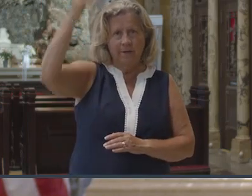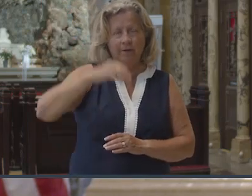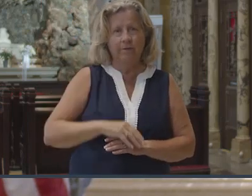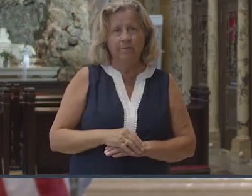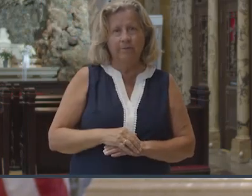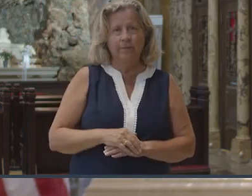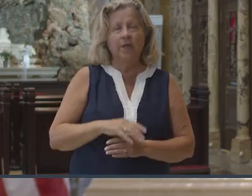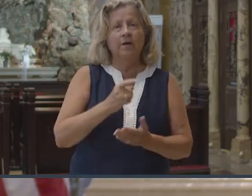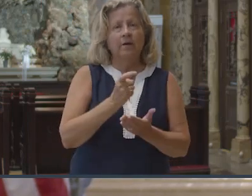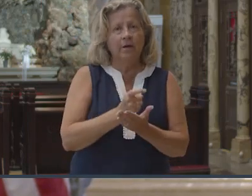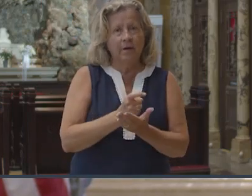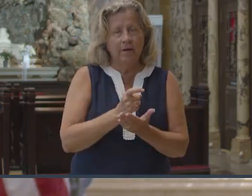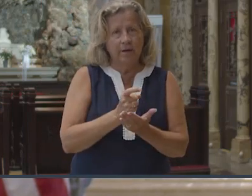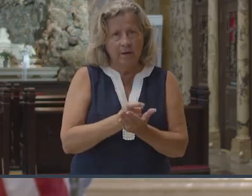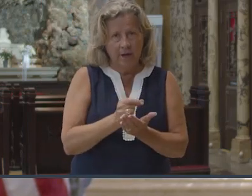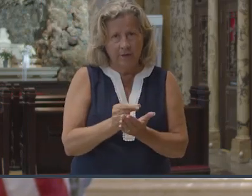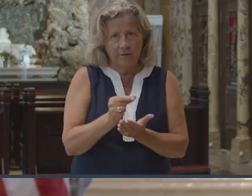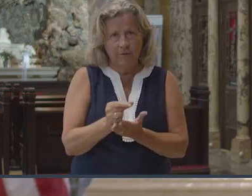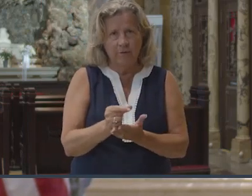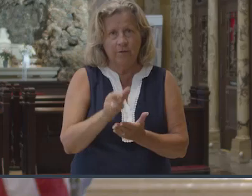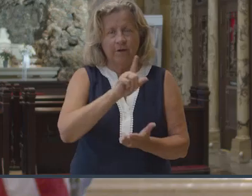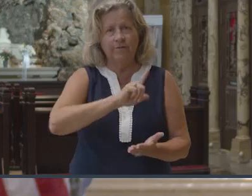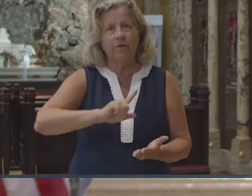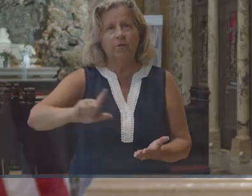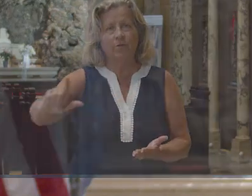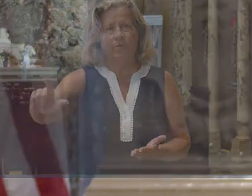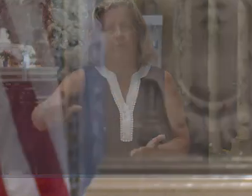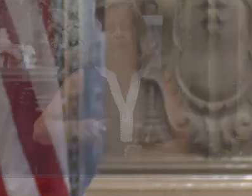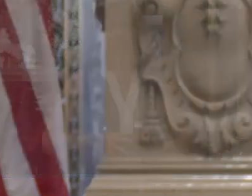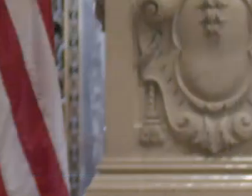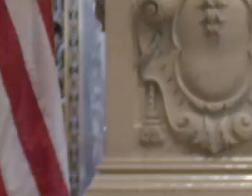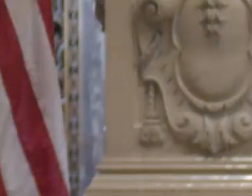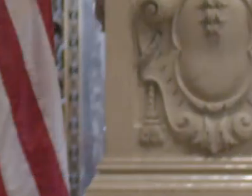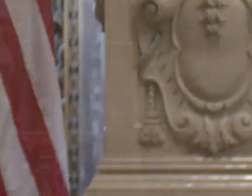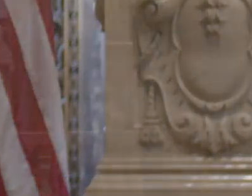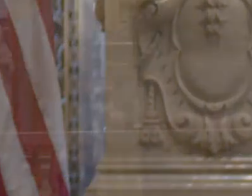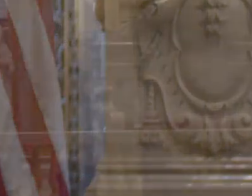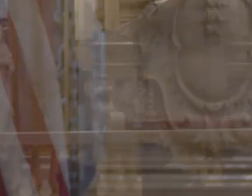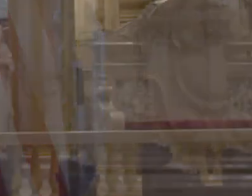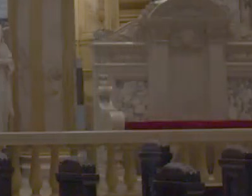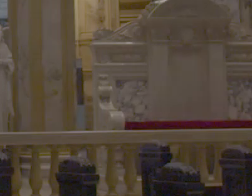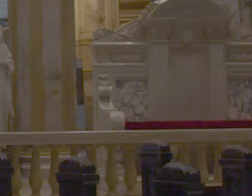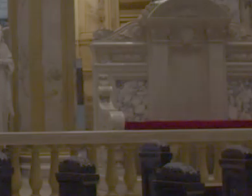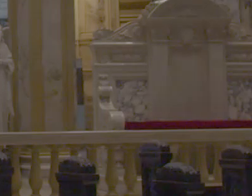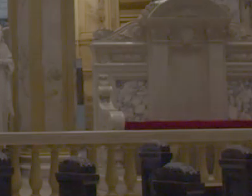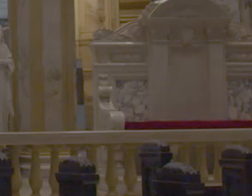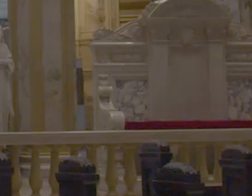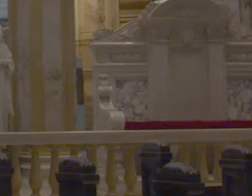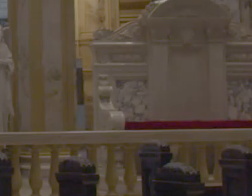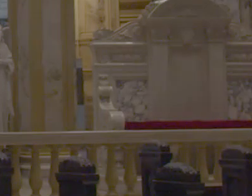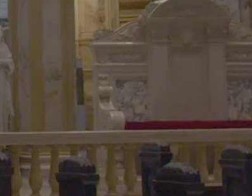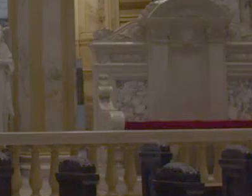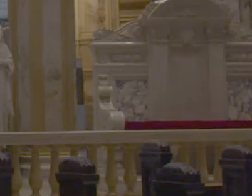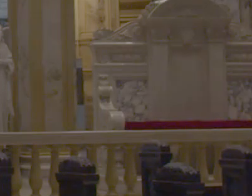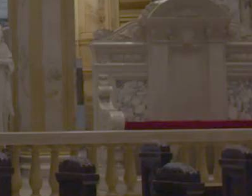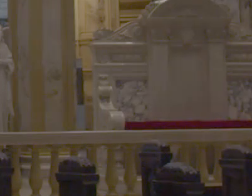The Gospel of the Lord. Praise to you, Lord Jesus Christ.